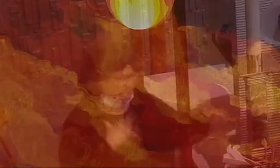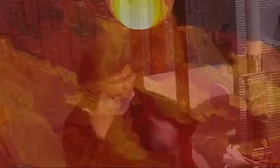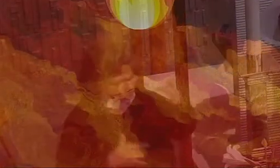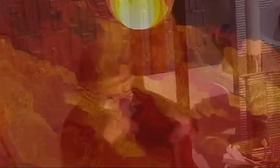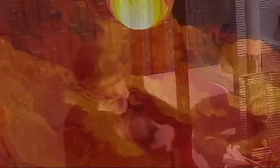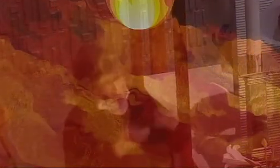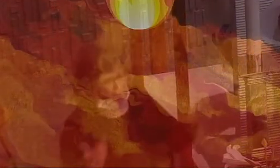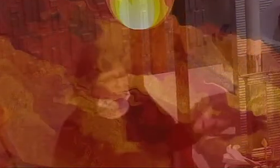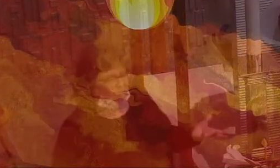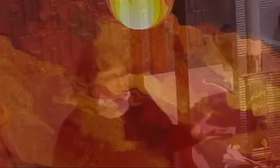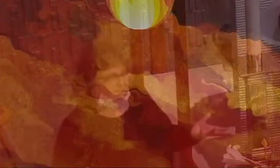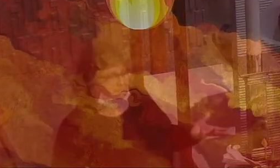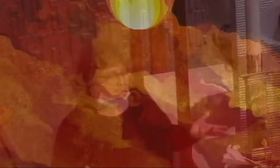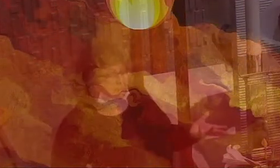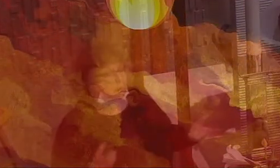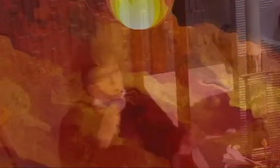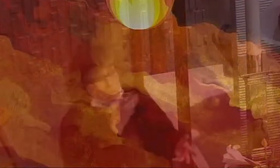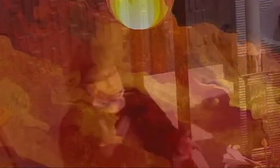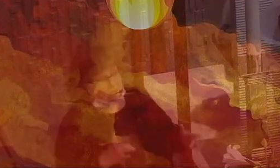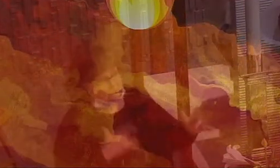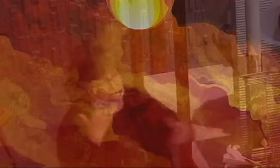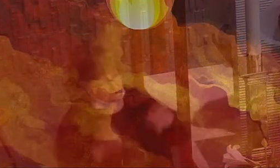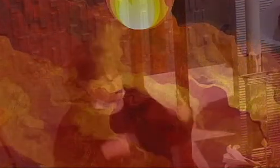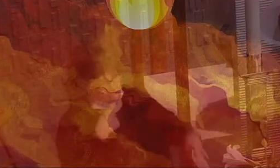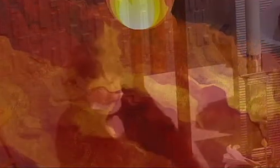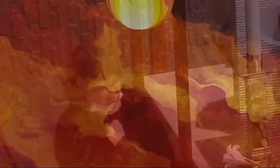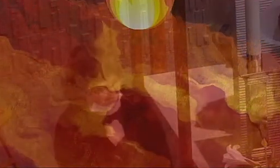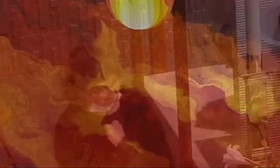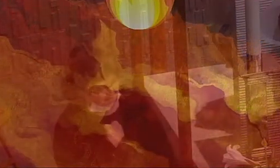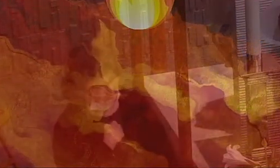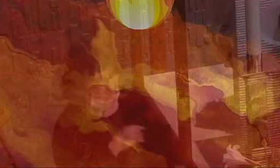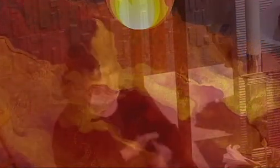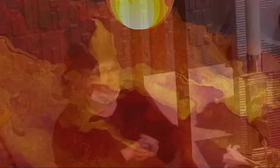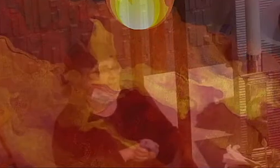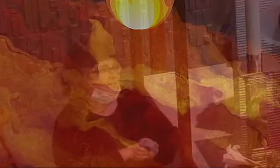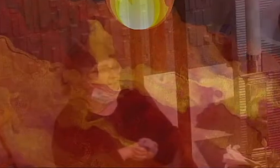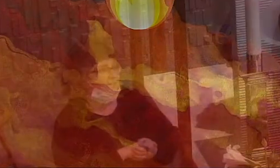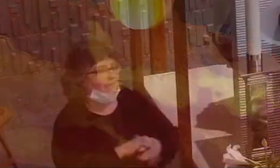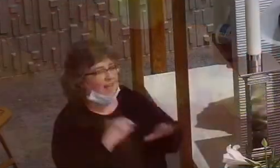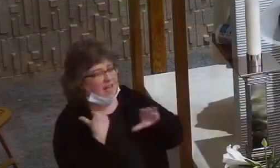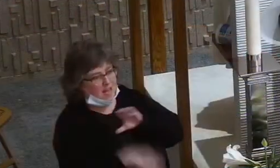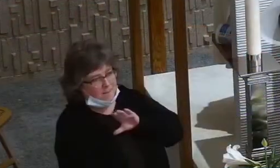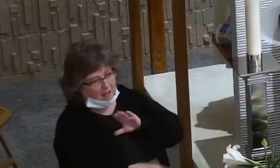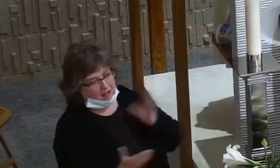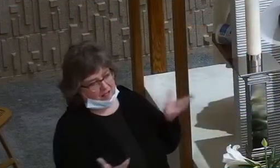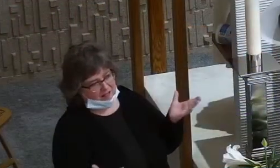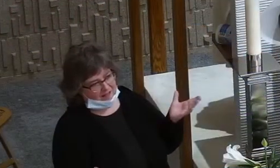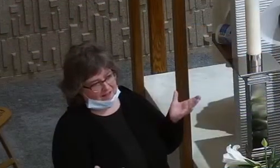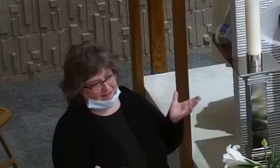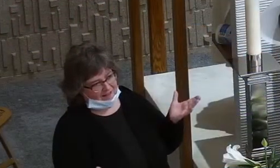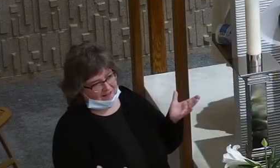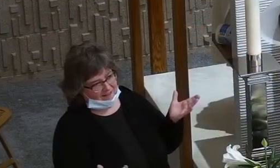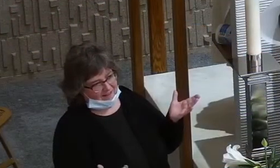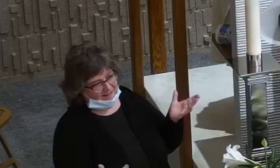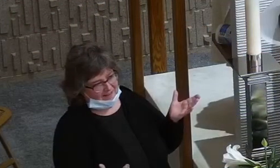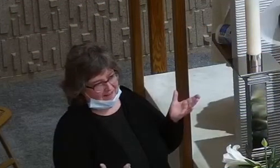up? One thing that fires me up is email.